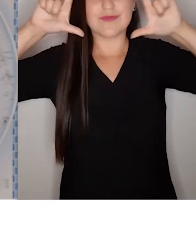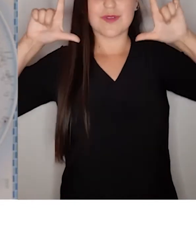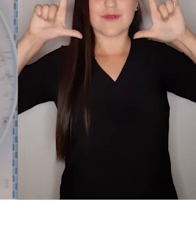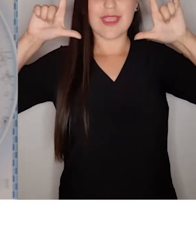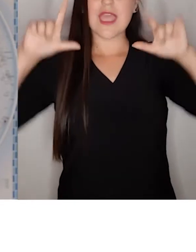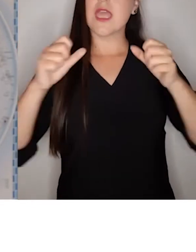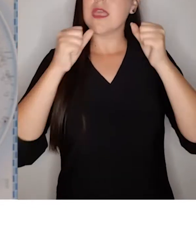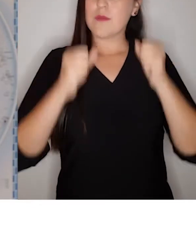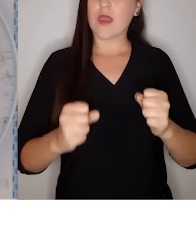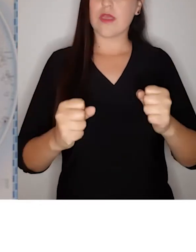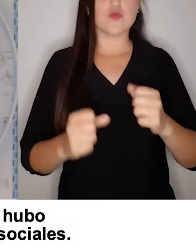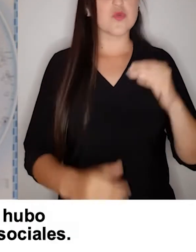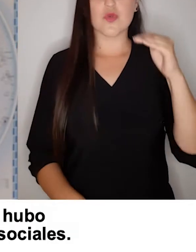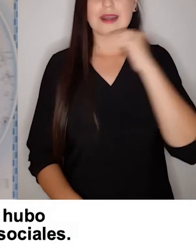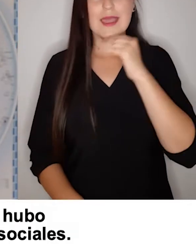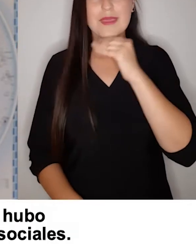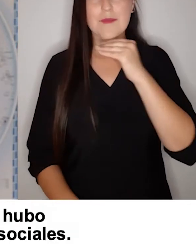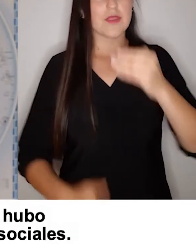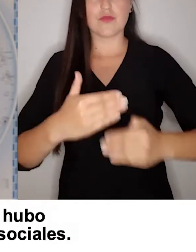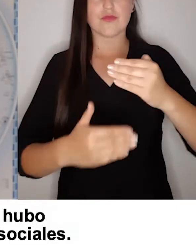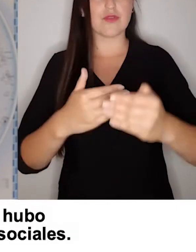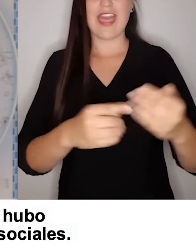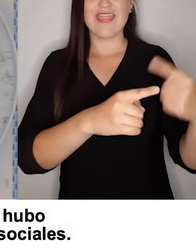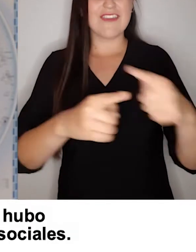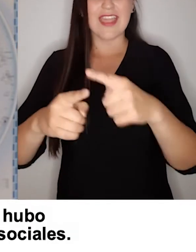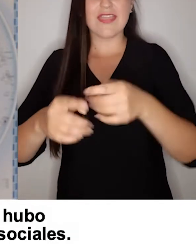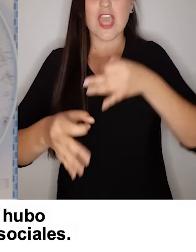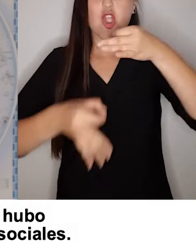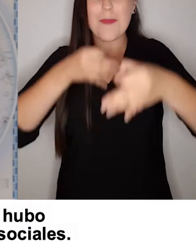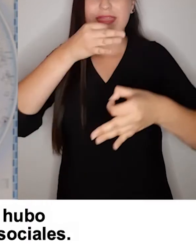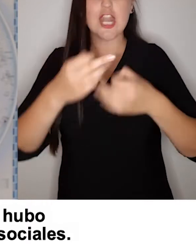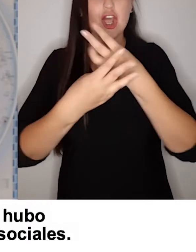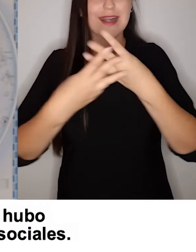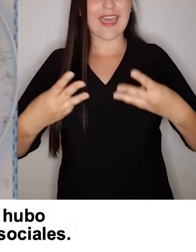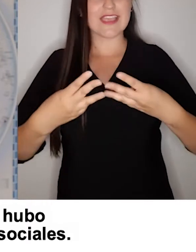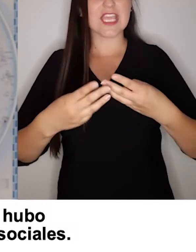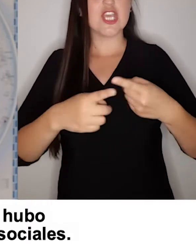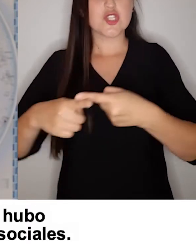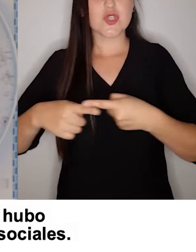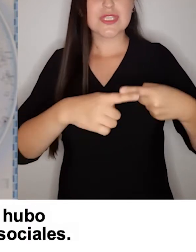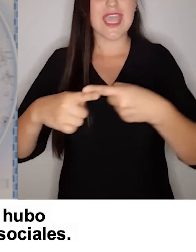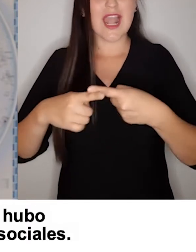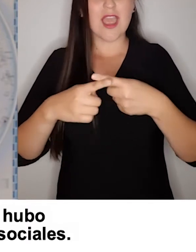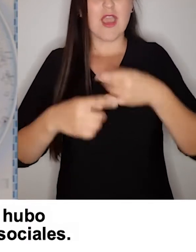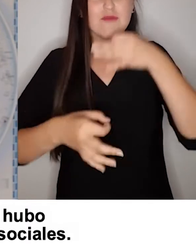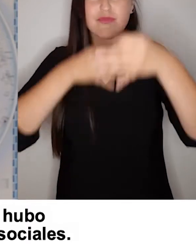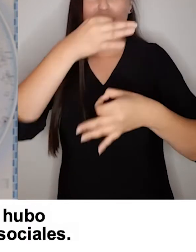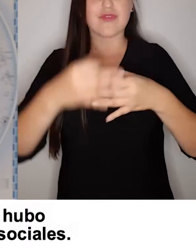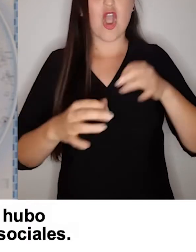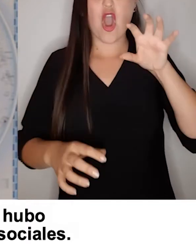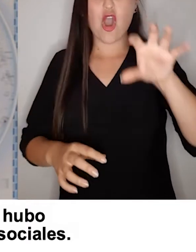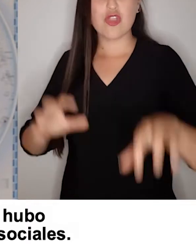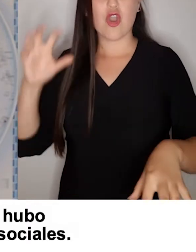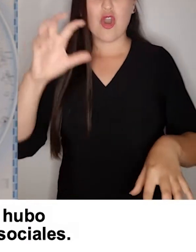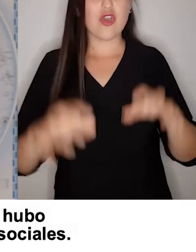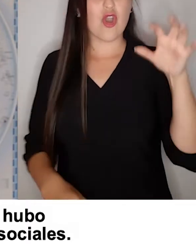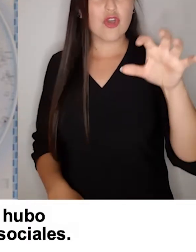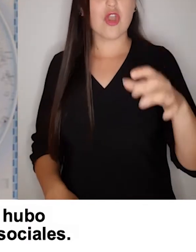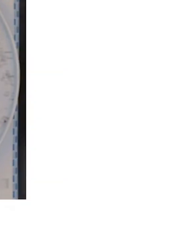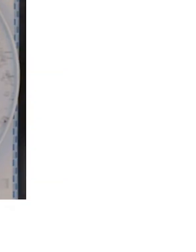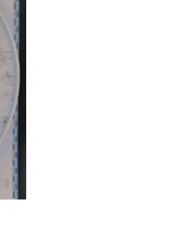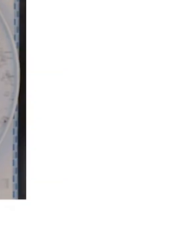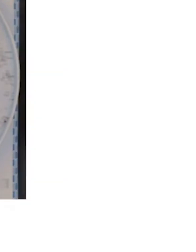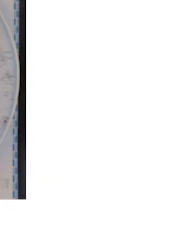there. And you bet there was hate speech on social media after that.